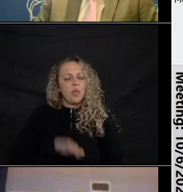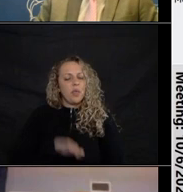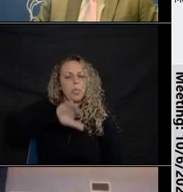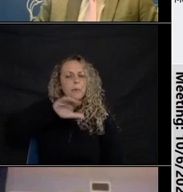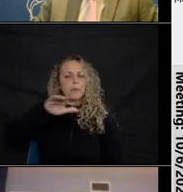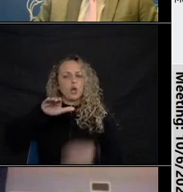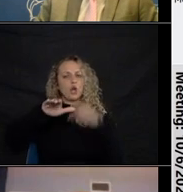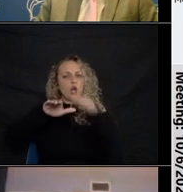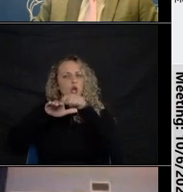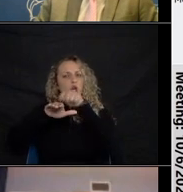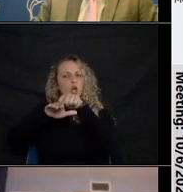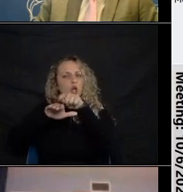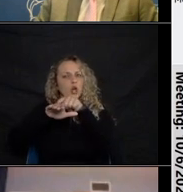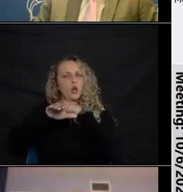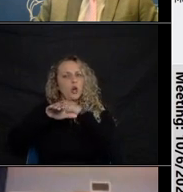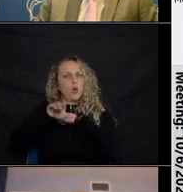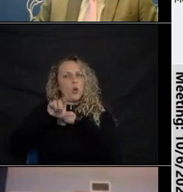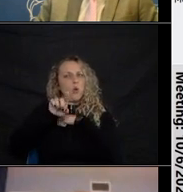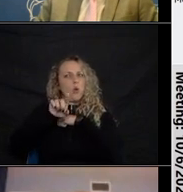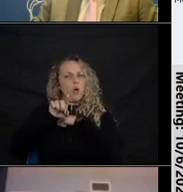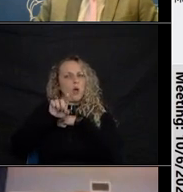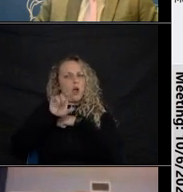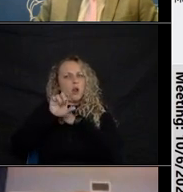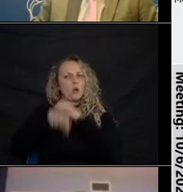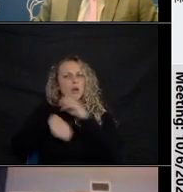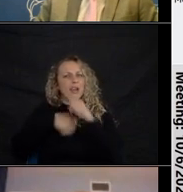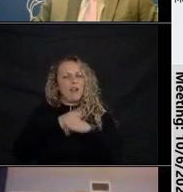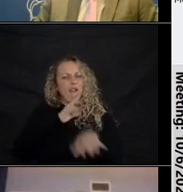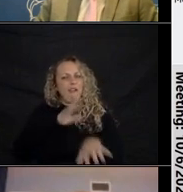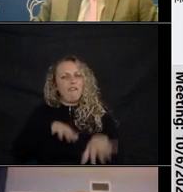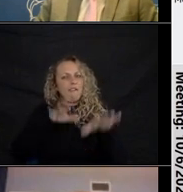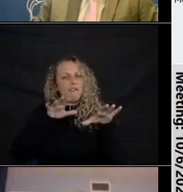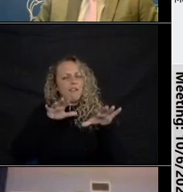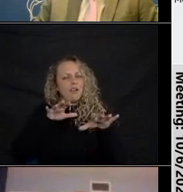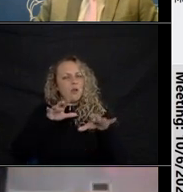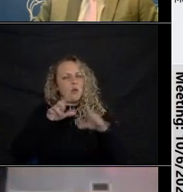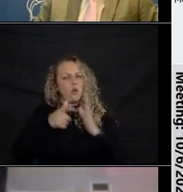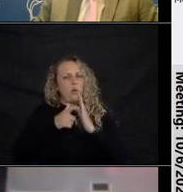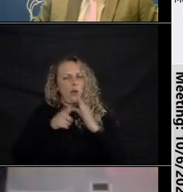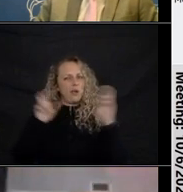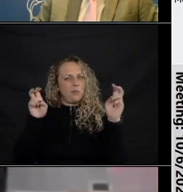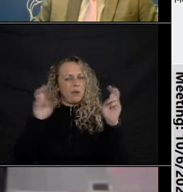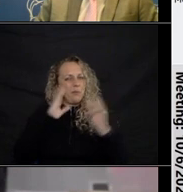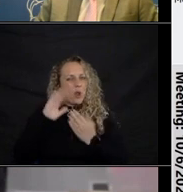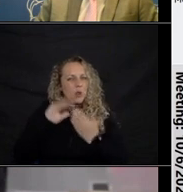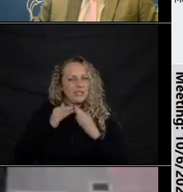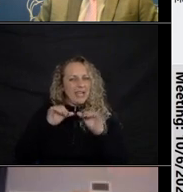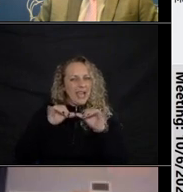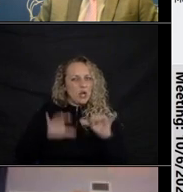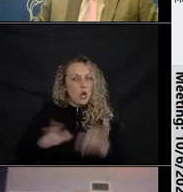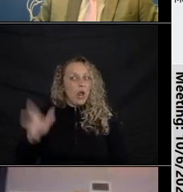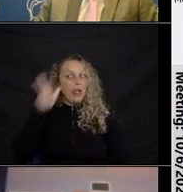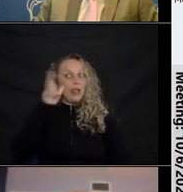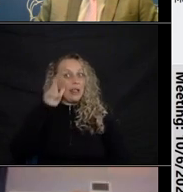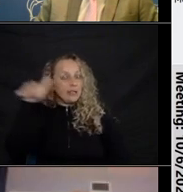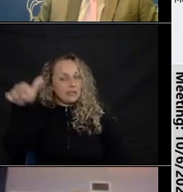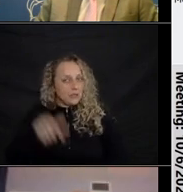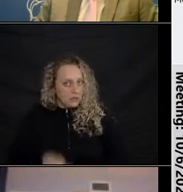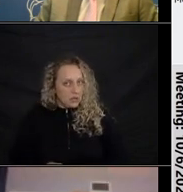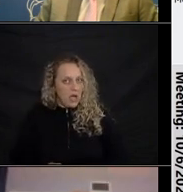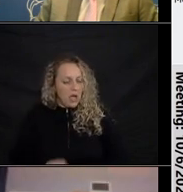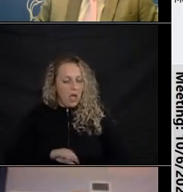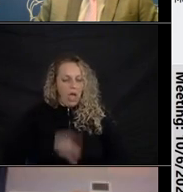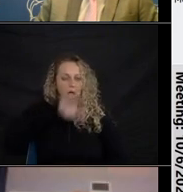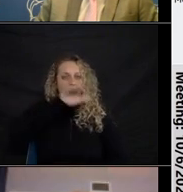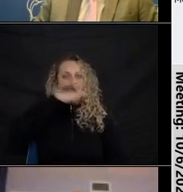to 100-year flood requirements. And I know the city engineer is listening, and the top of the berm